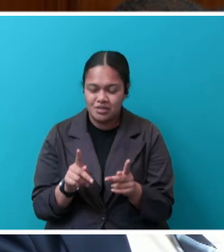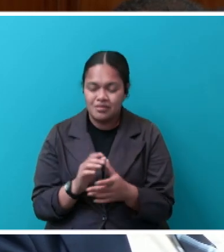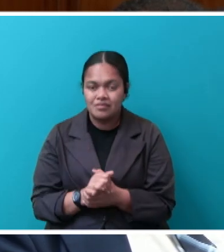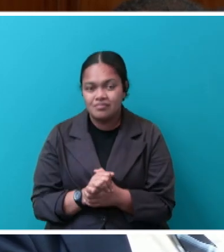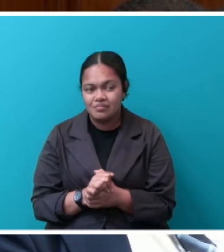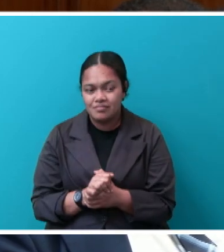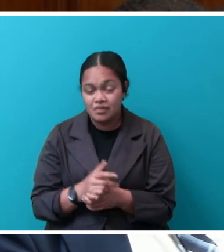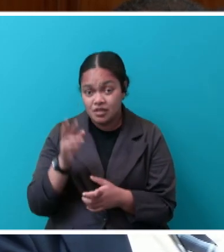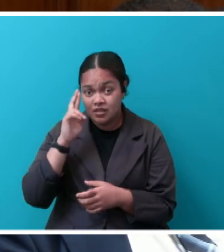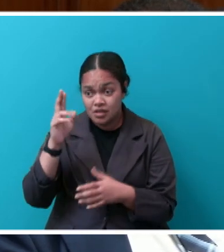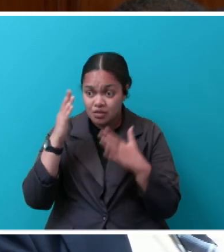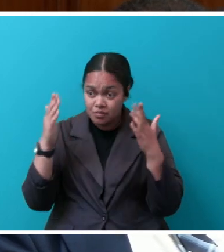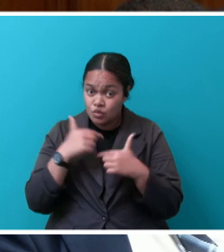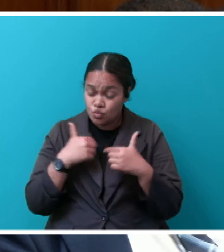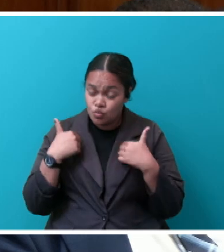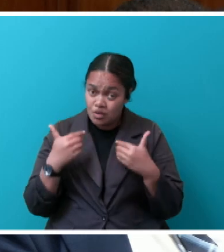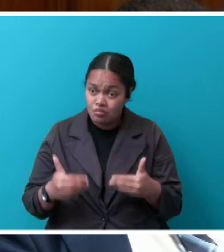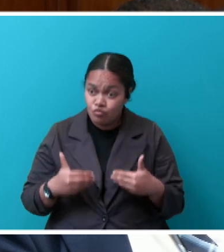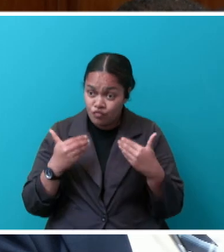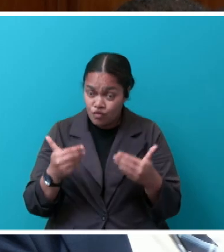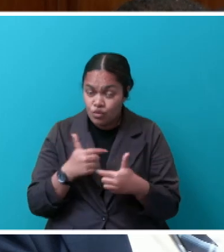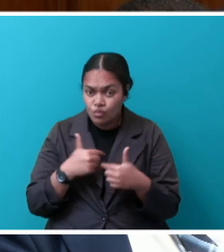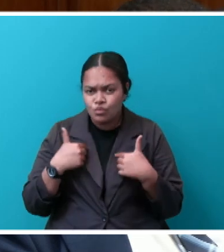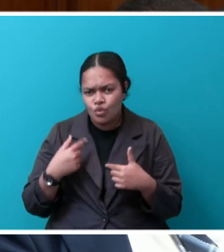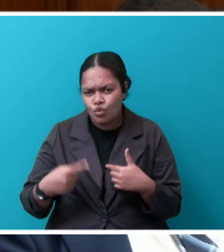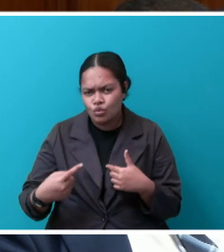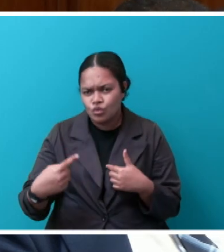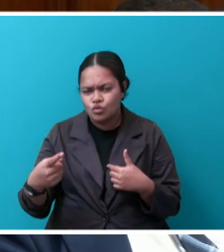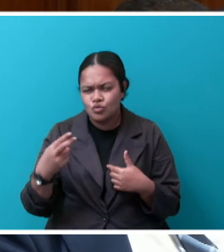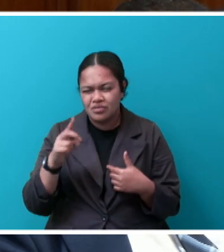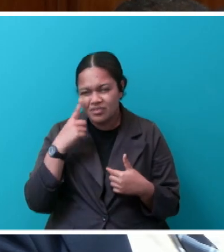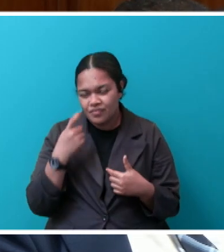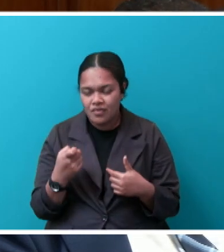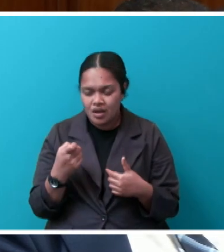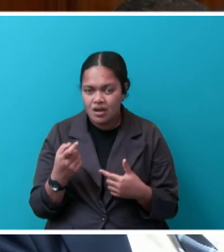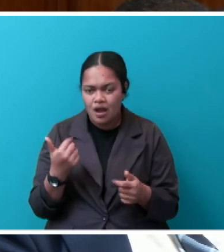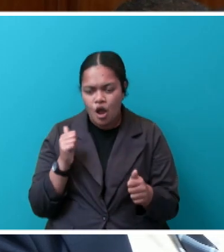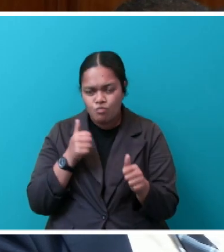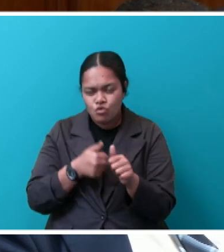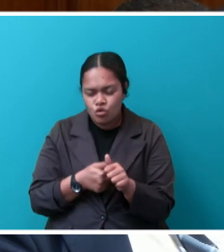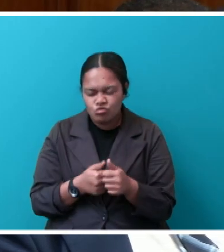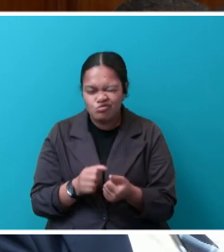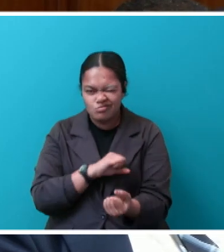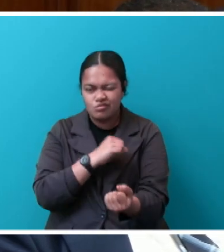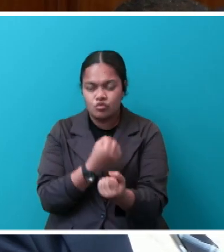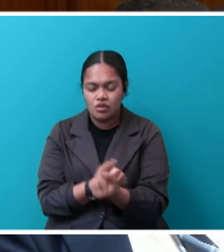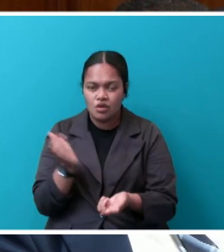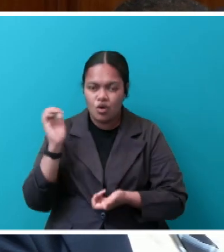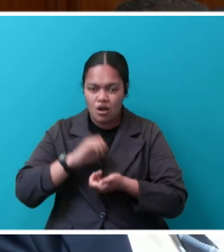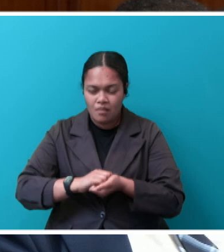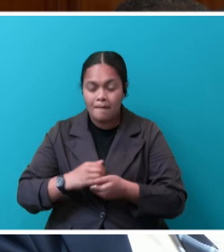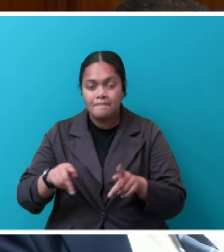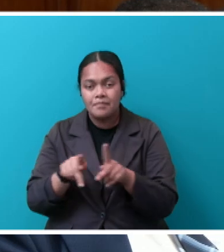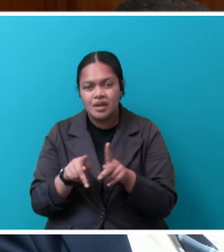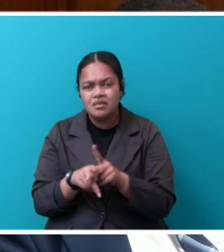sir, as we move forward, we will continue to refine our approach, strengthen our collaboration and partnerships with